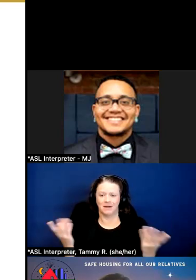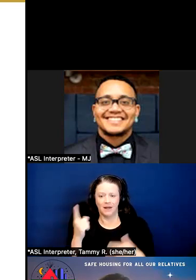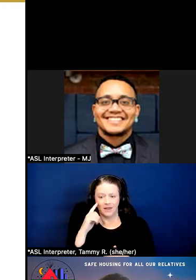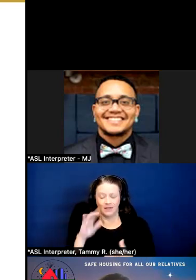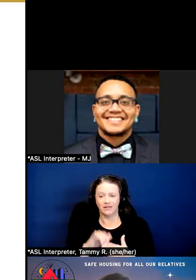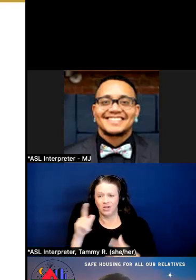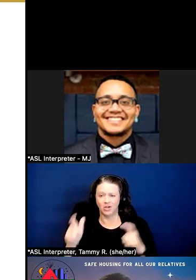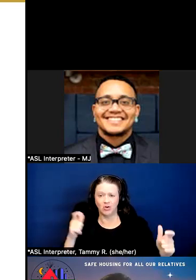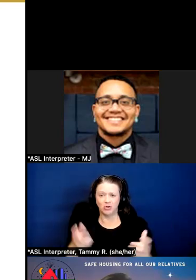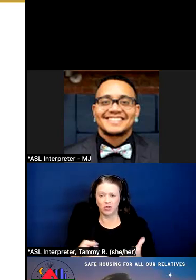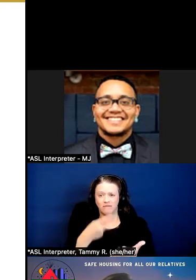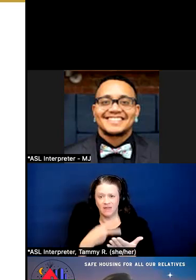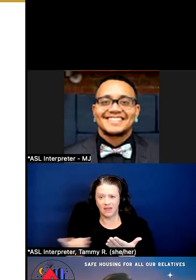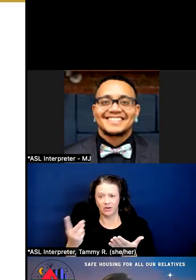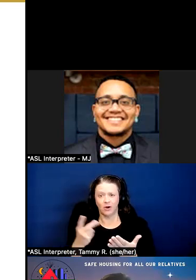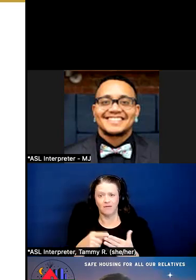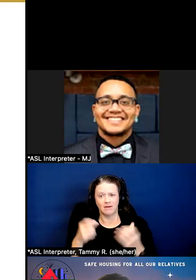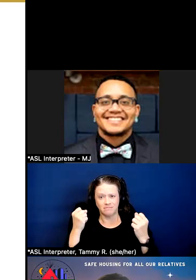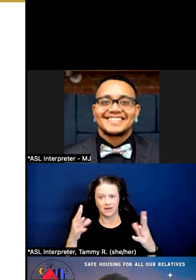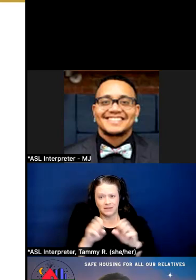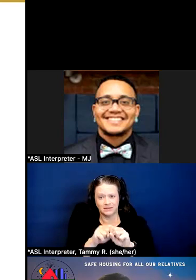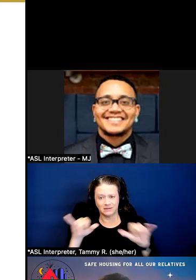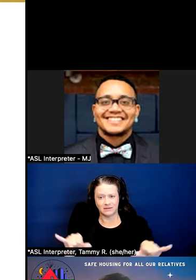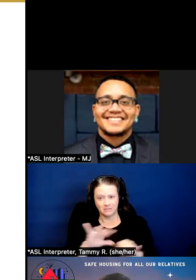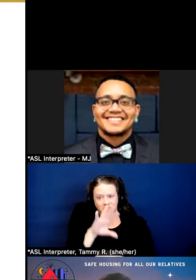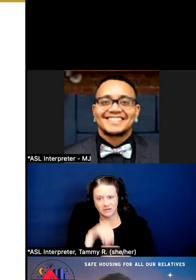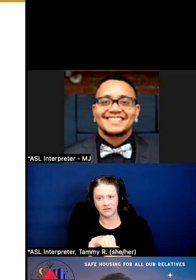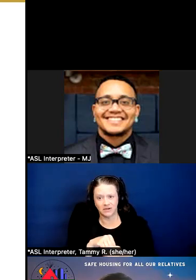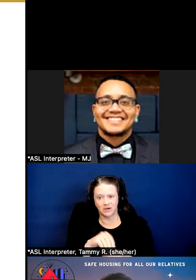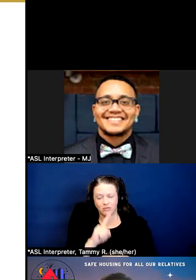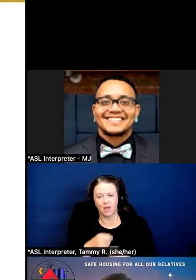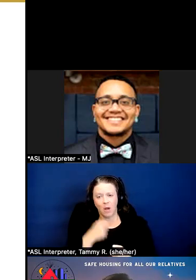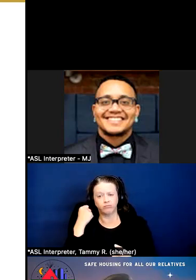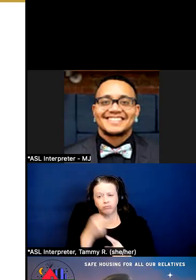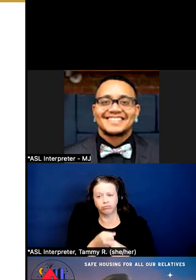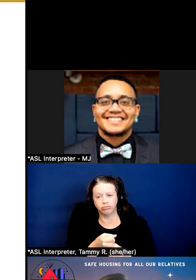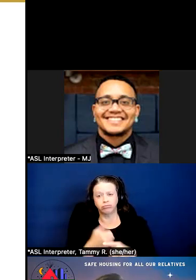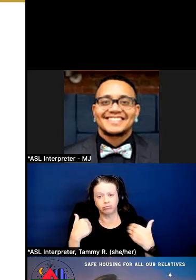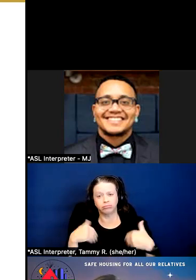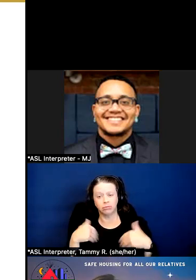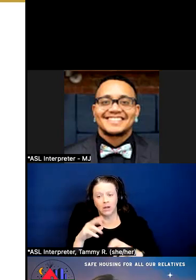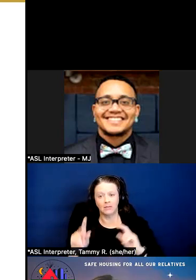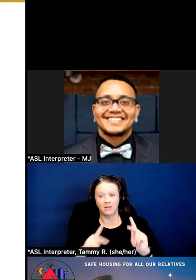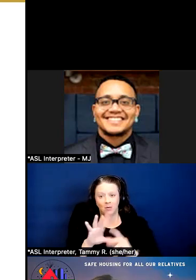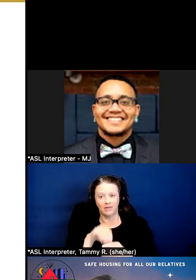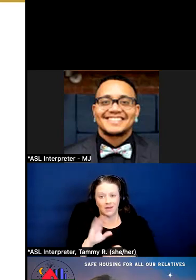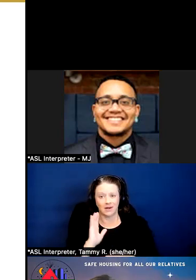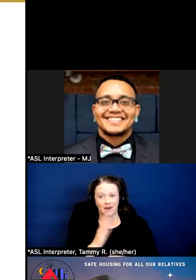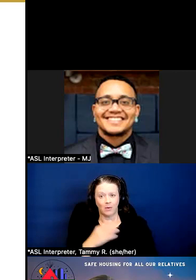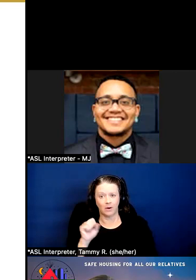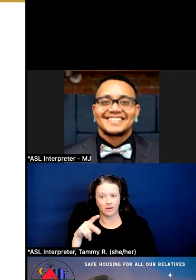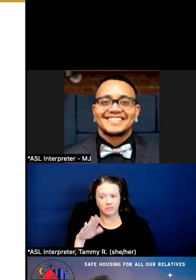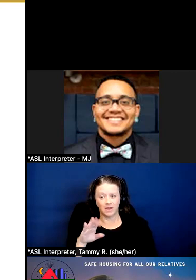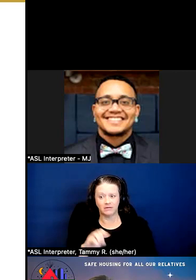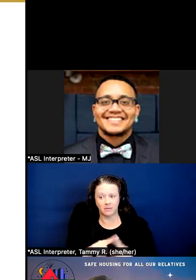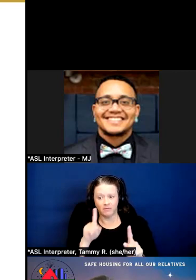giant failure of multiple systems coming into play, really intimately impacting kids in our spaces. But I know for Indigenous youth,